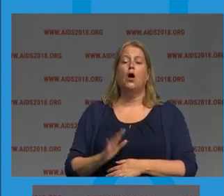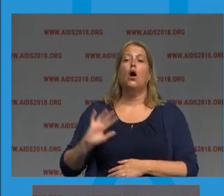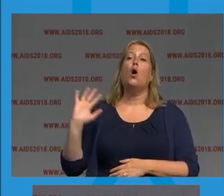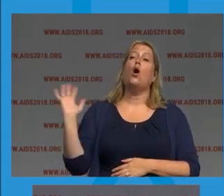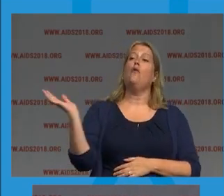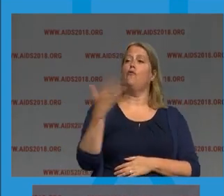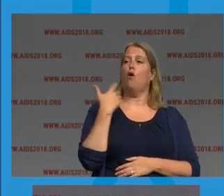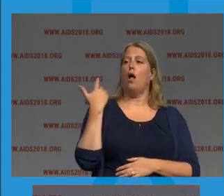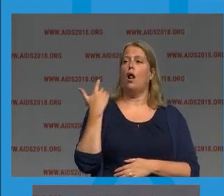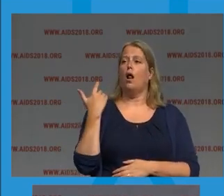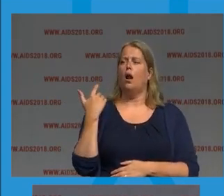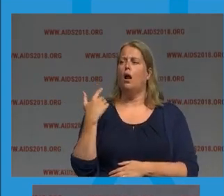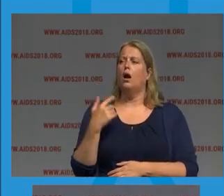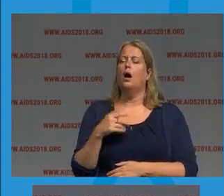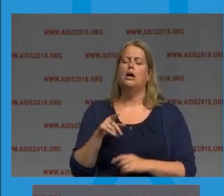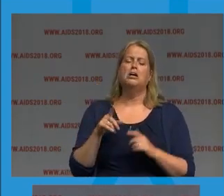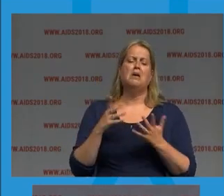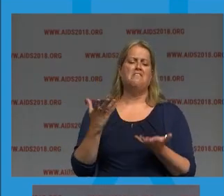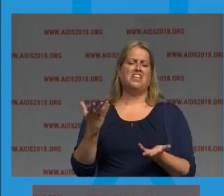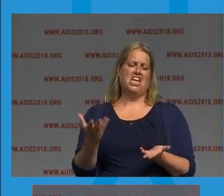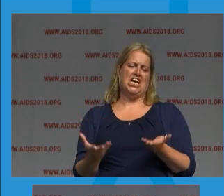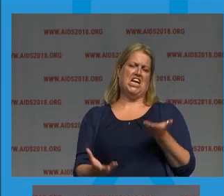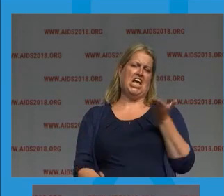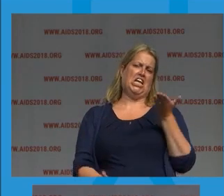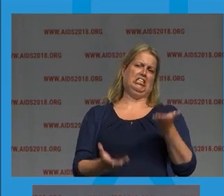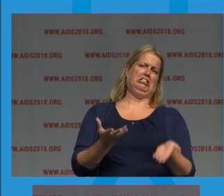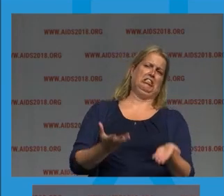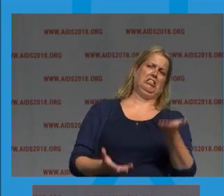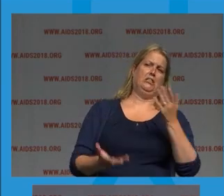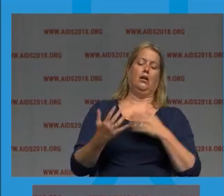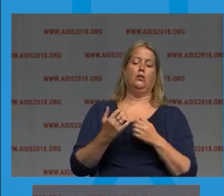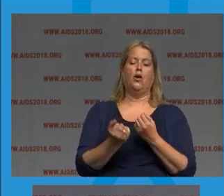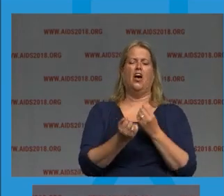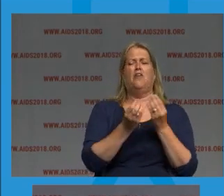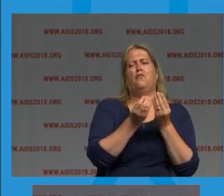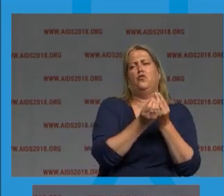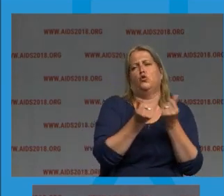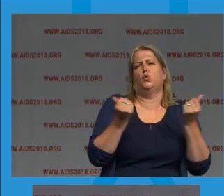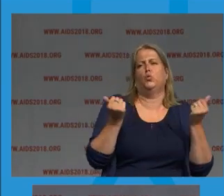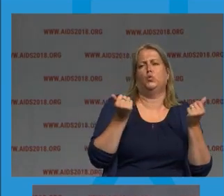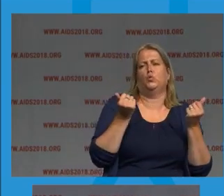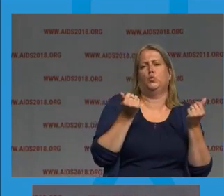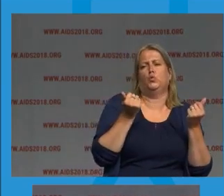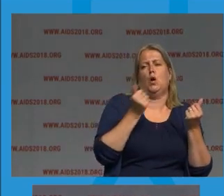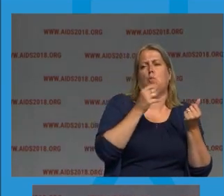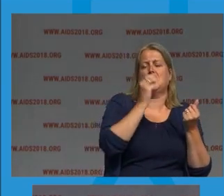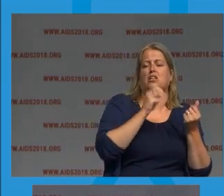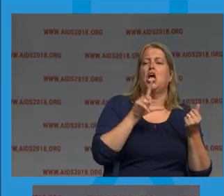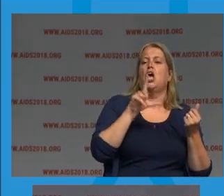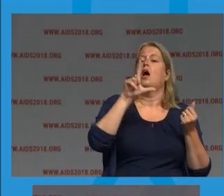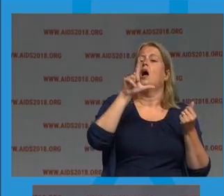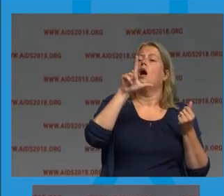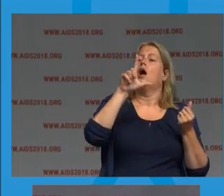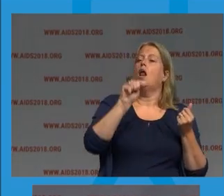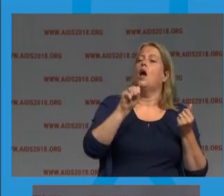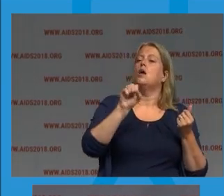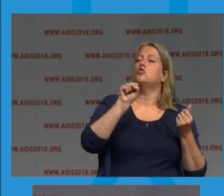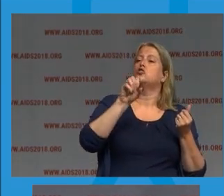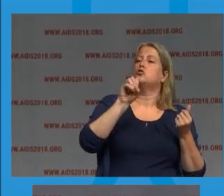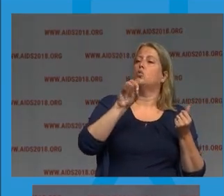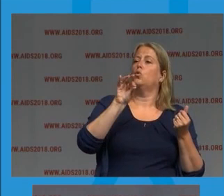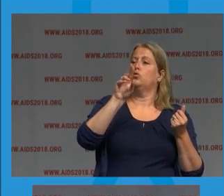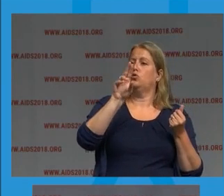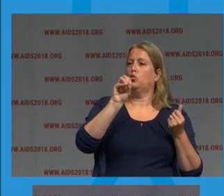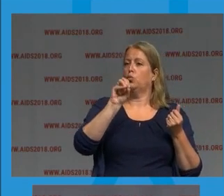Overall, we have, there's an estimate of somewhere between a few percent in Lesotho to about 15% of the